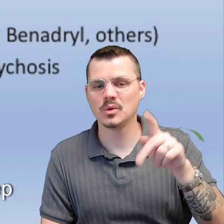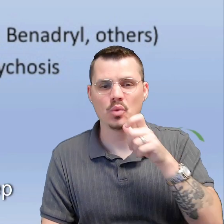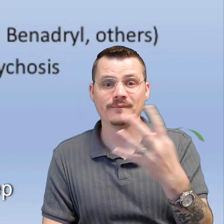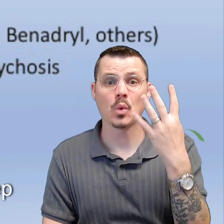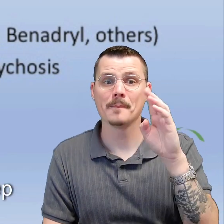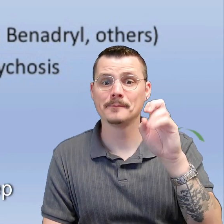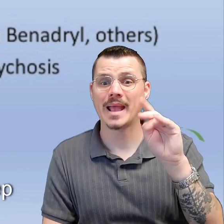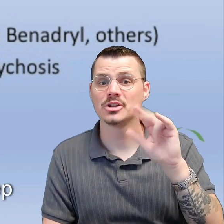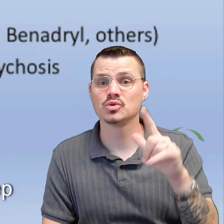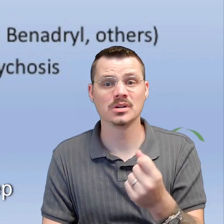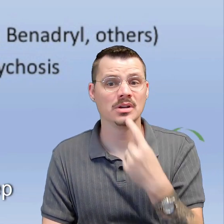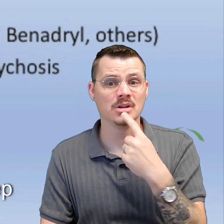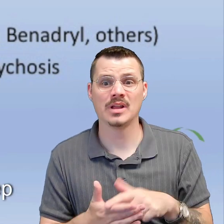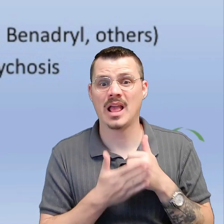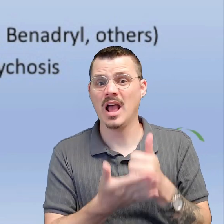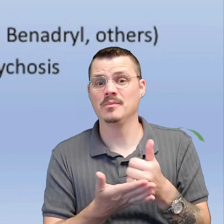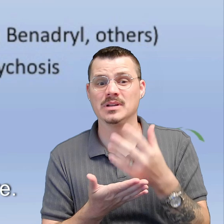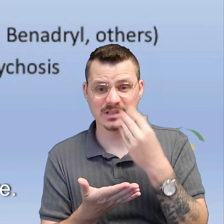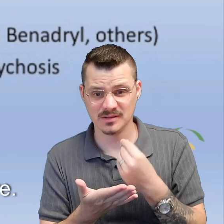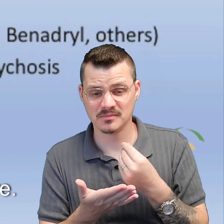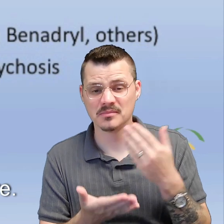4 Benadryls at night to try and sleep